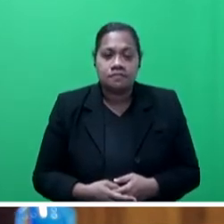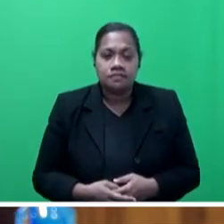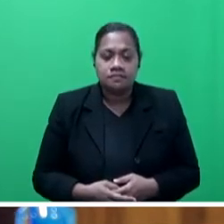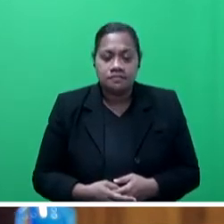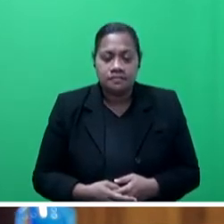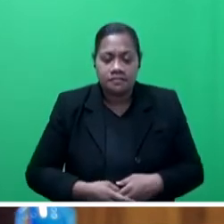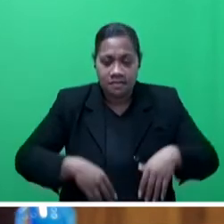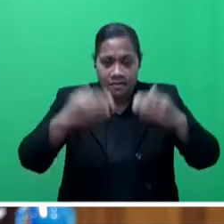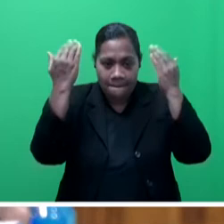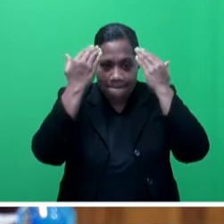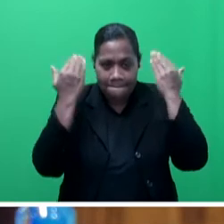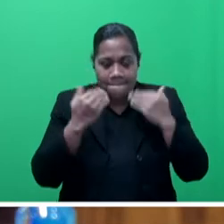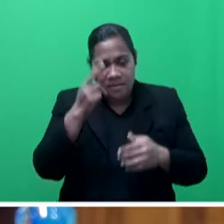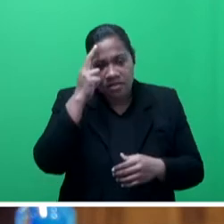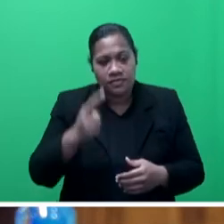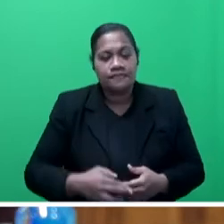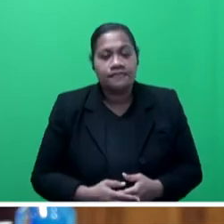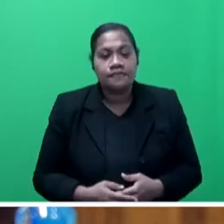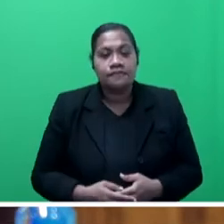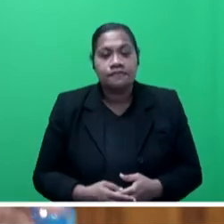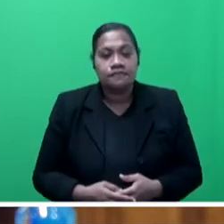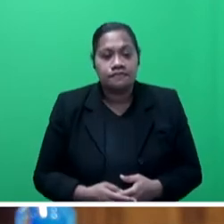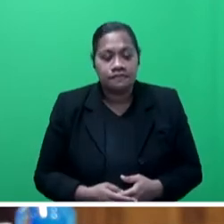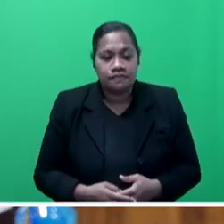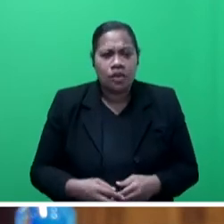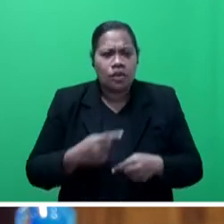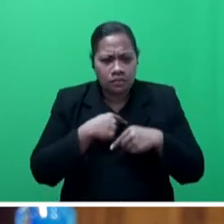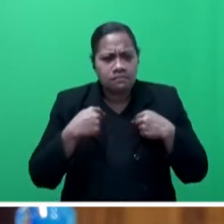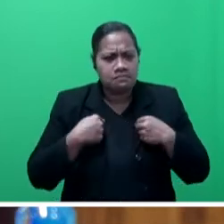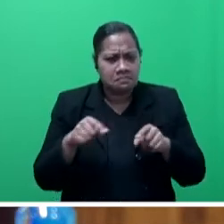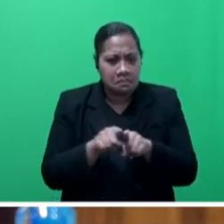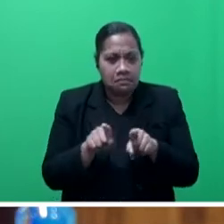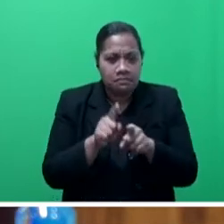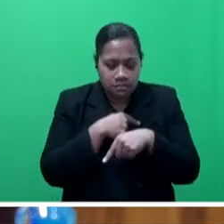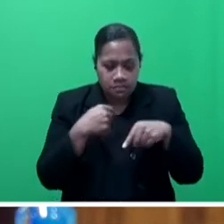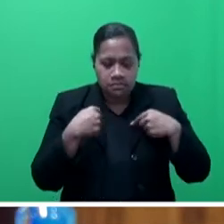said, on this note, we were also able to mobilize the